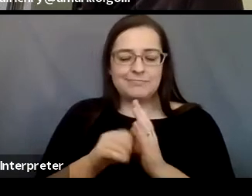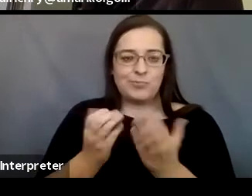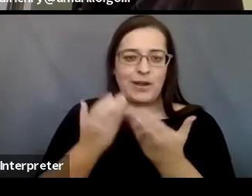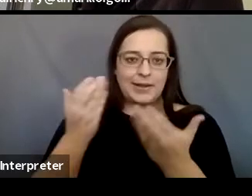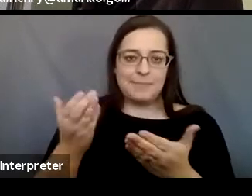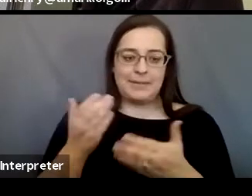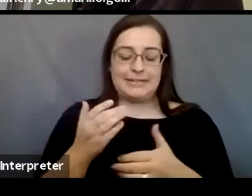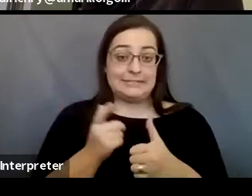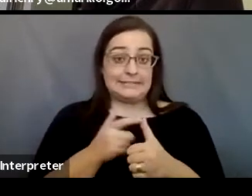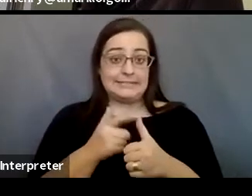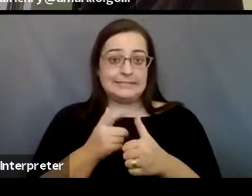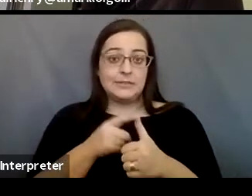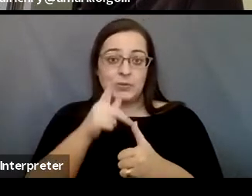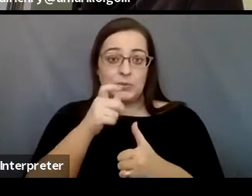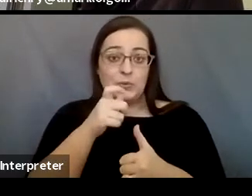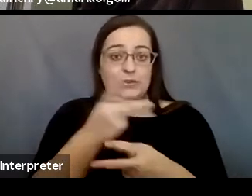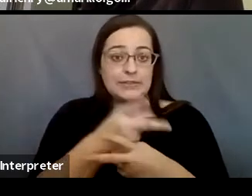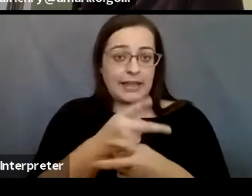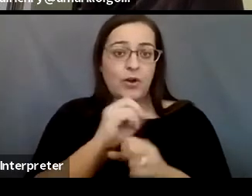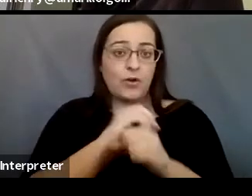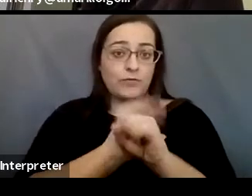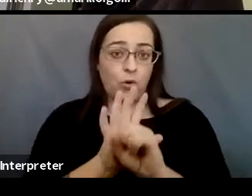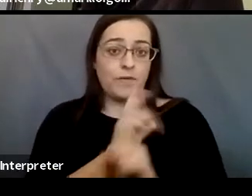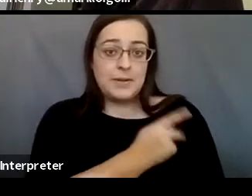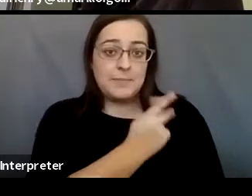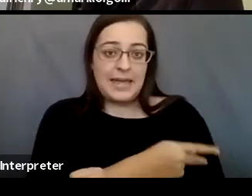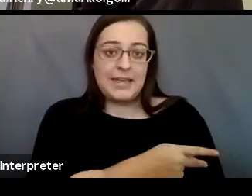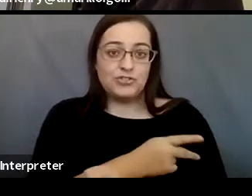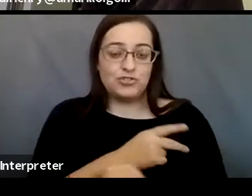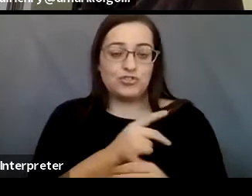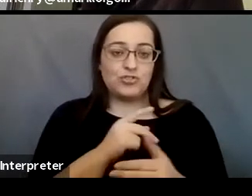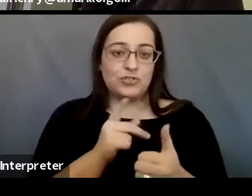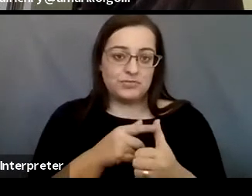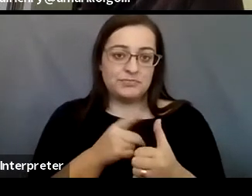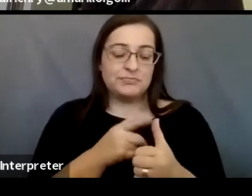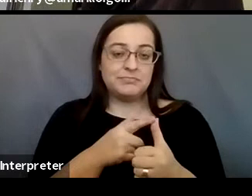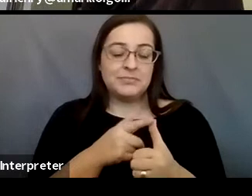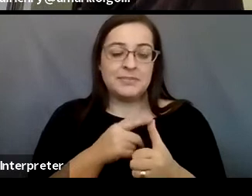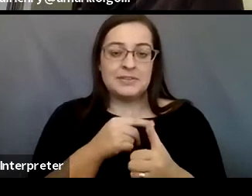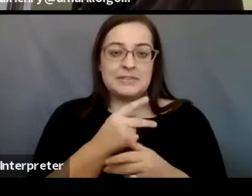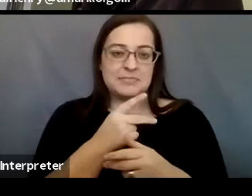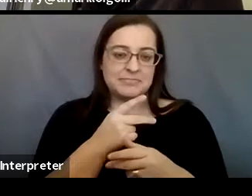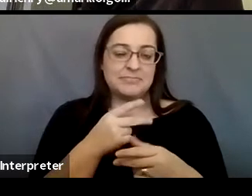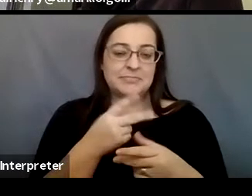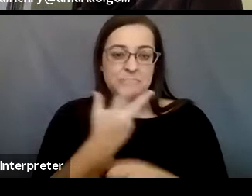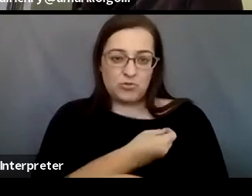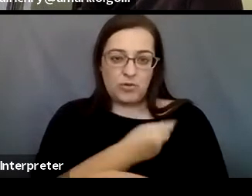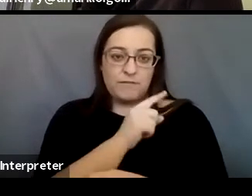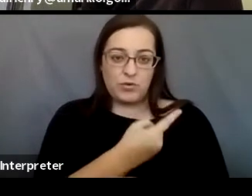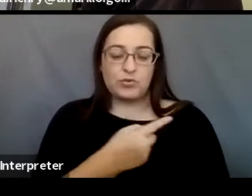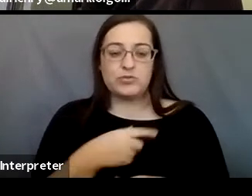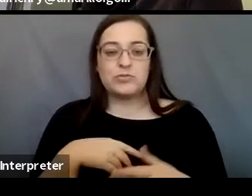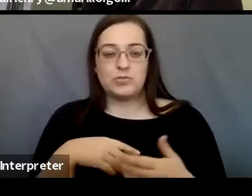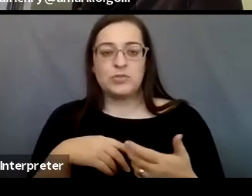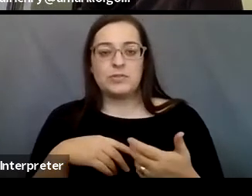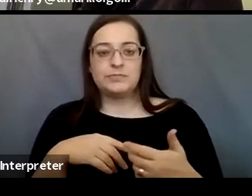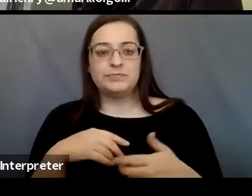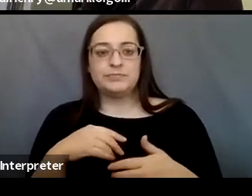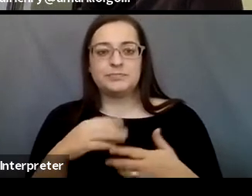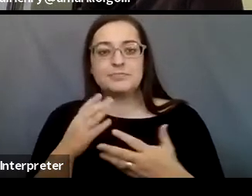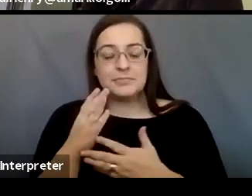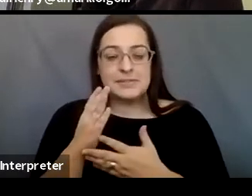we proceed with that hierarchy, meaning those folks at highest risk at the top, those that are still working at the hospital in